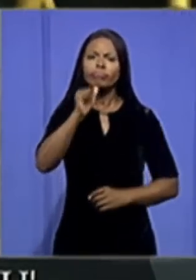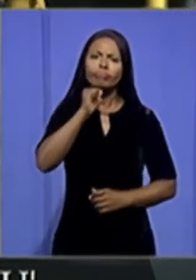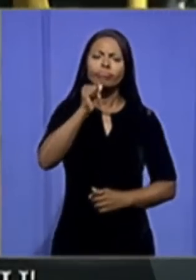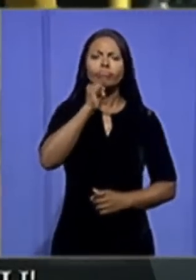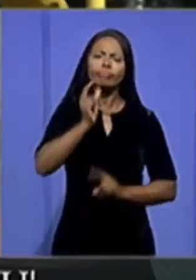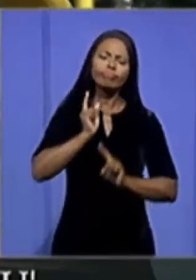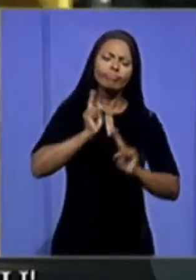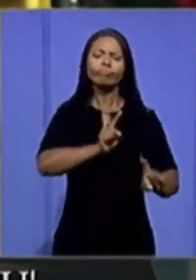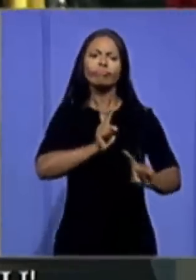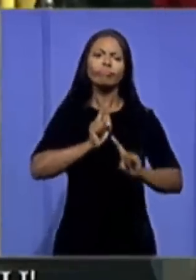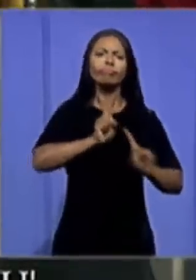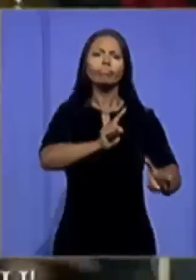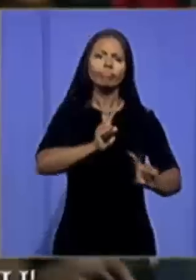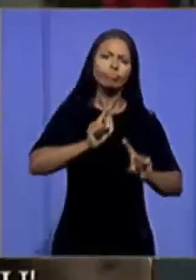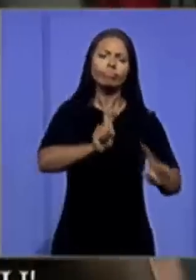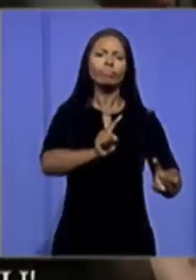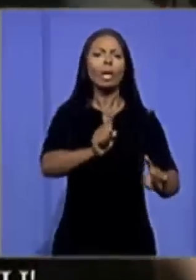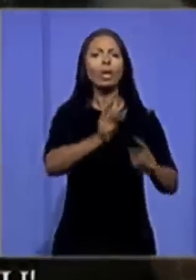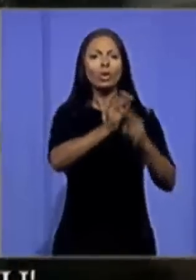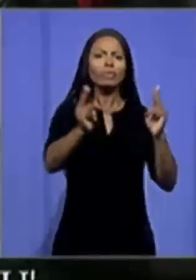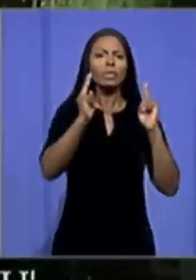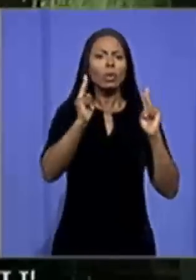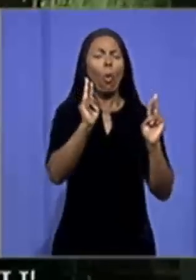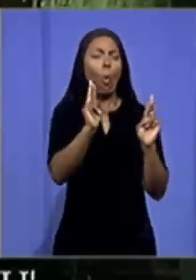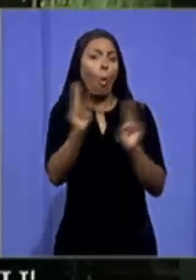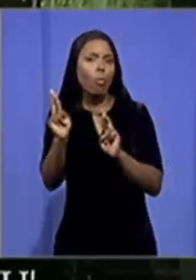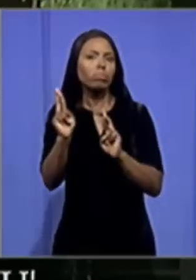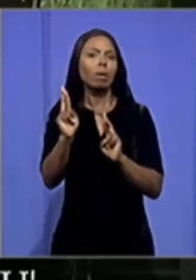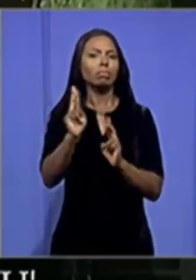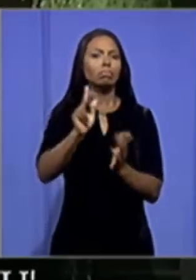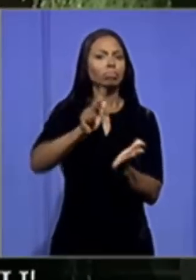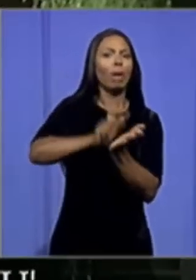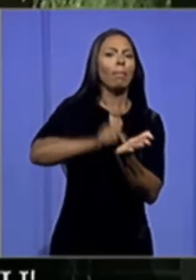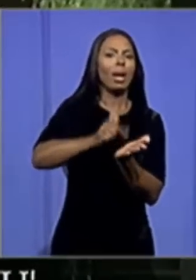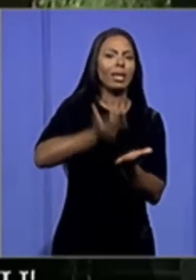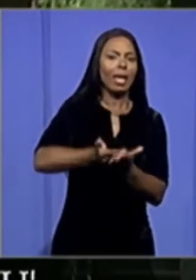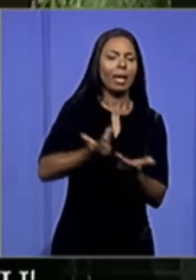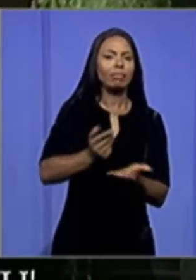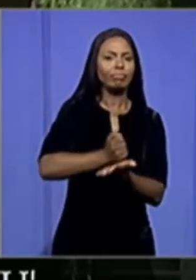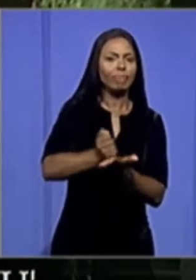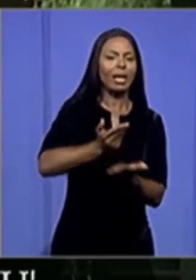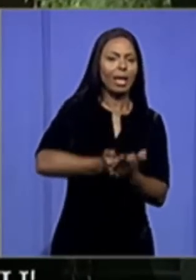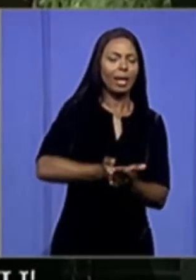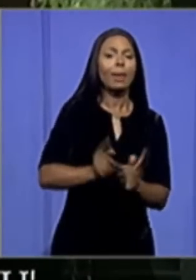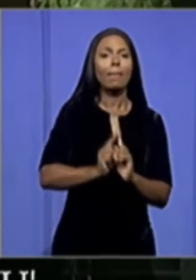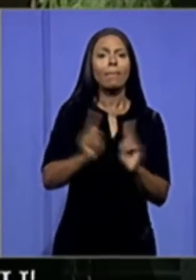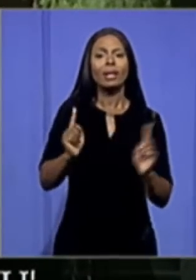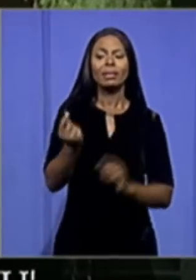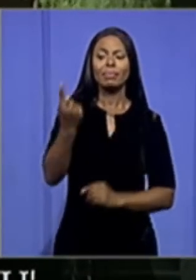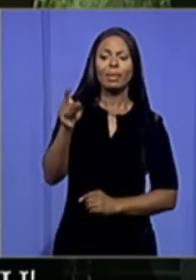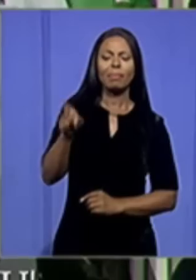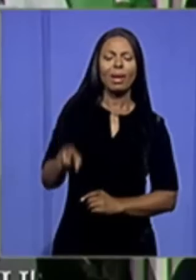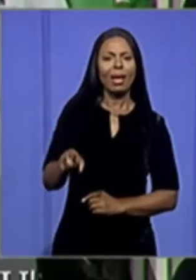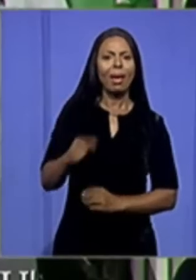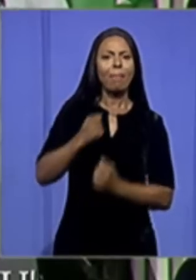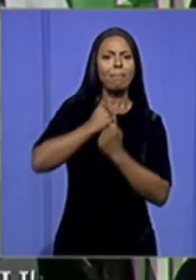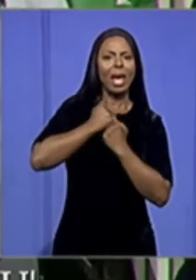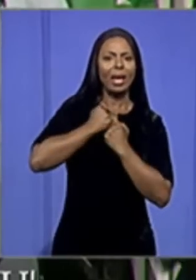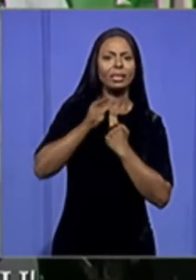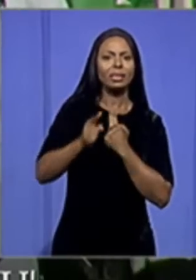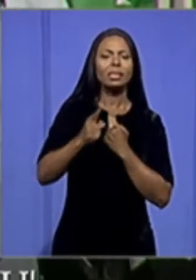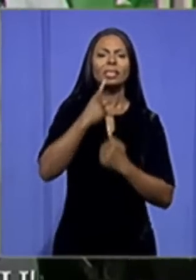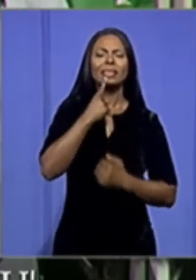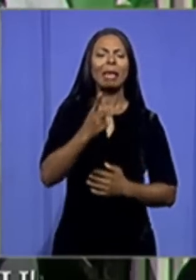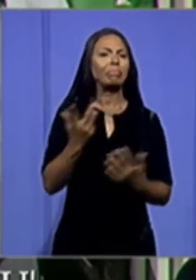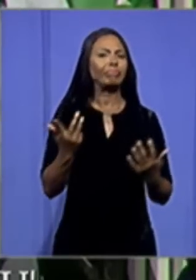gore ka gongwe ba ka amogelwa. Fela mongwe wa batsadi yo re ka se senoleng leina la gagwe